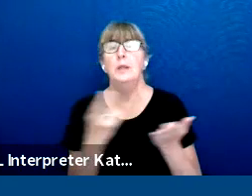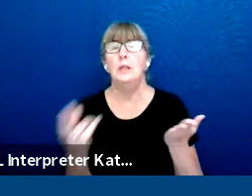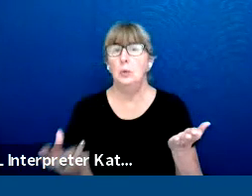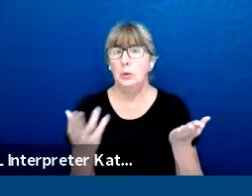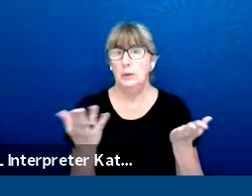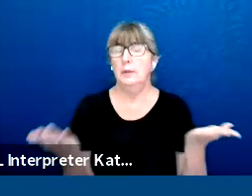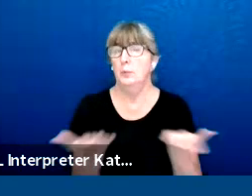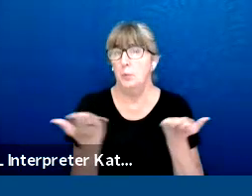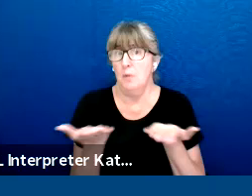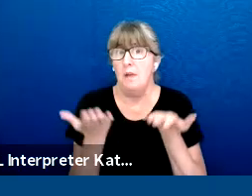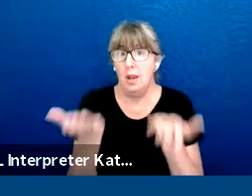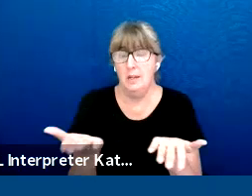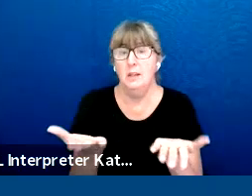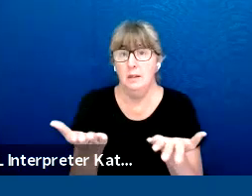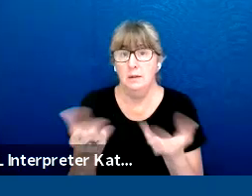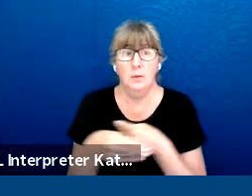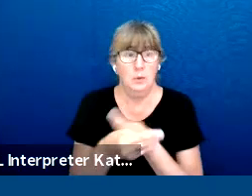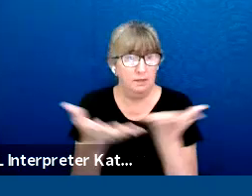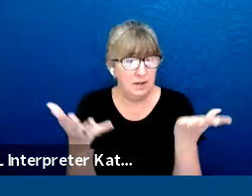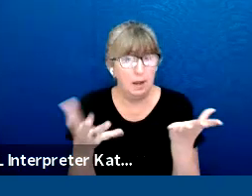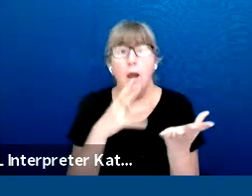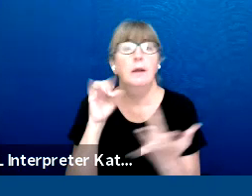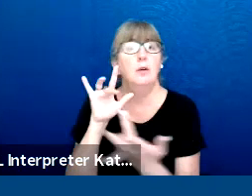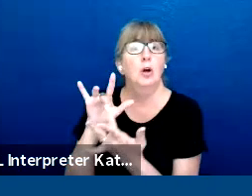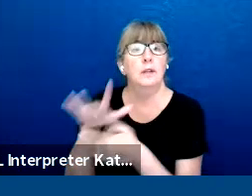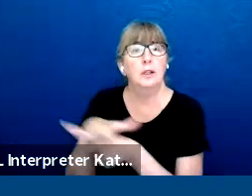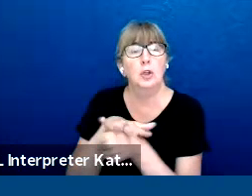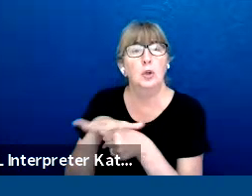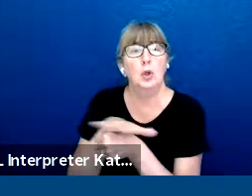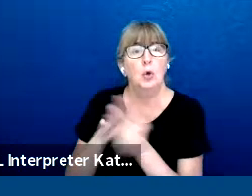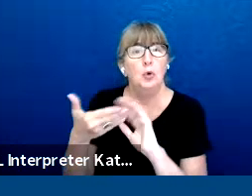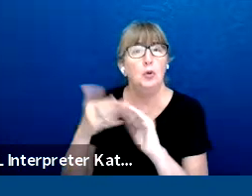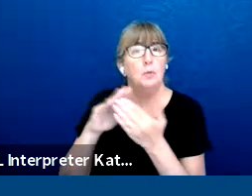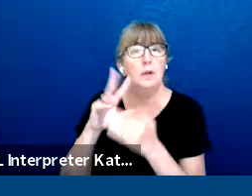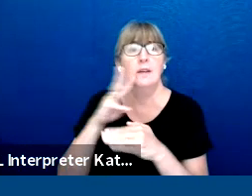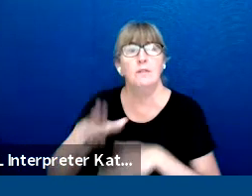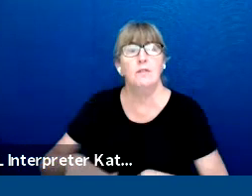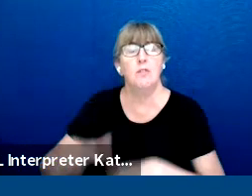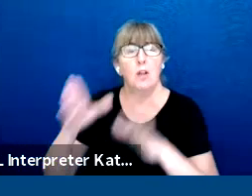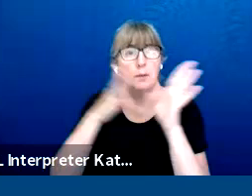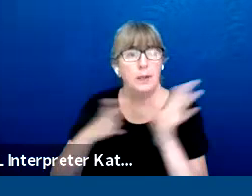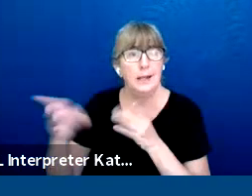provided, as well as contact your local community floodplain administrators and emergency managers.